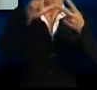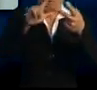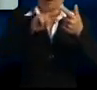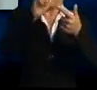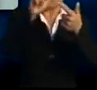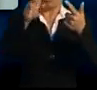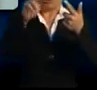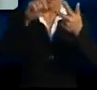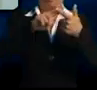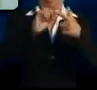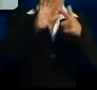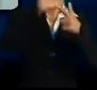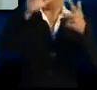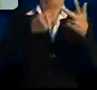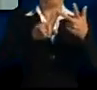brightly,